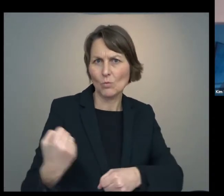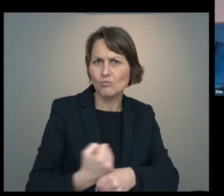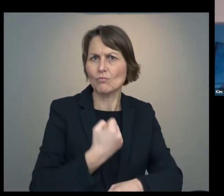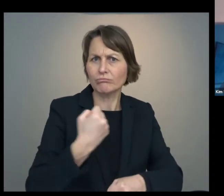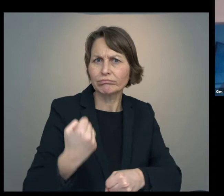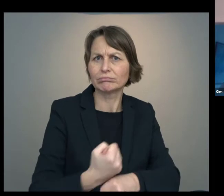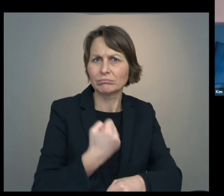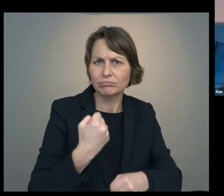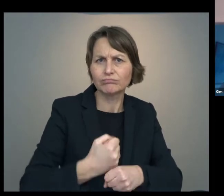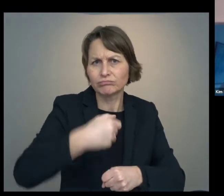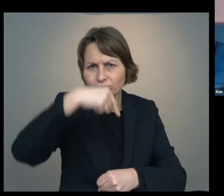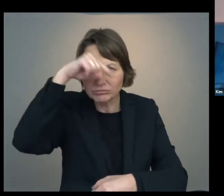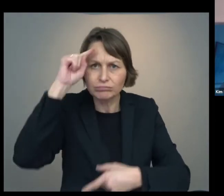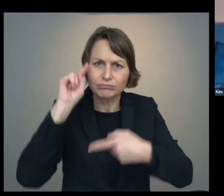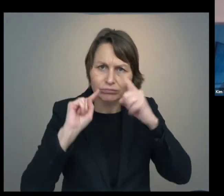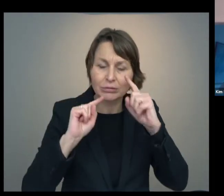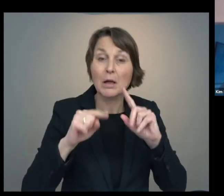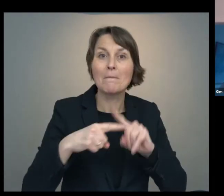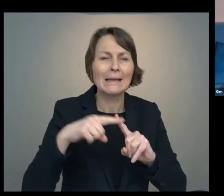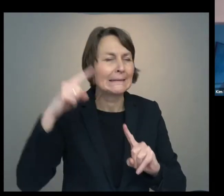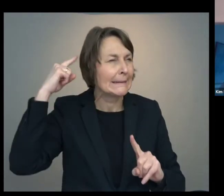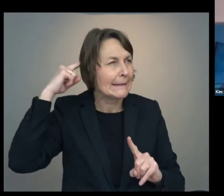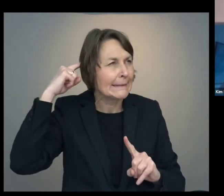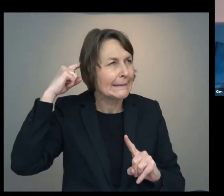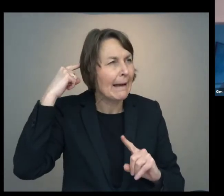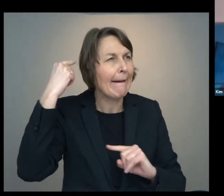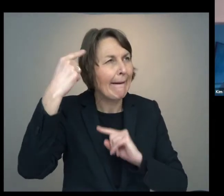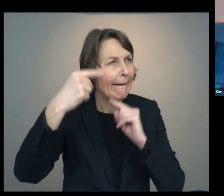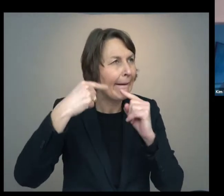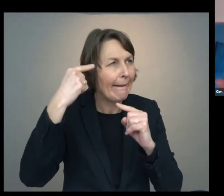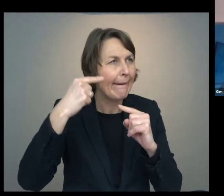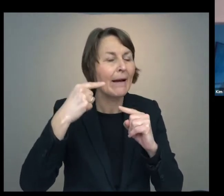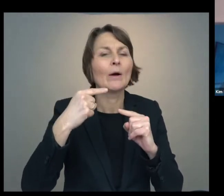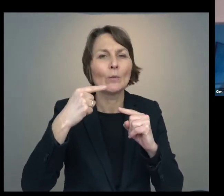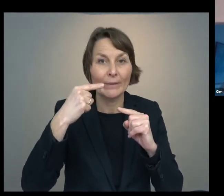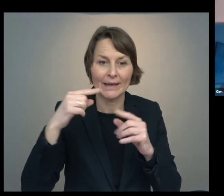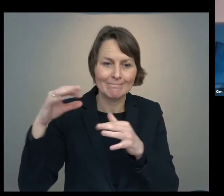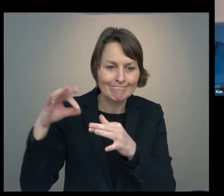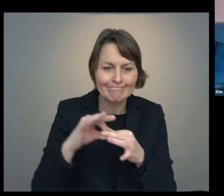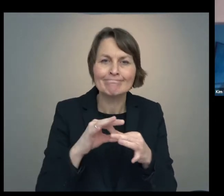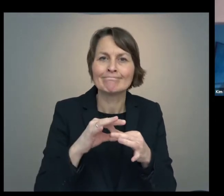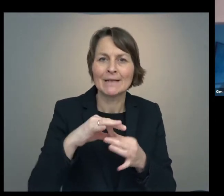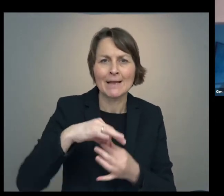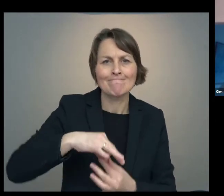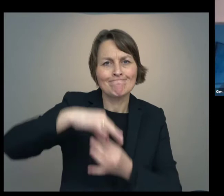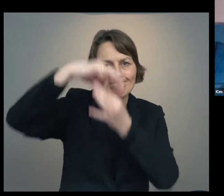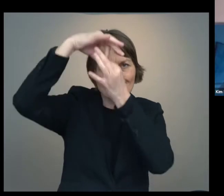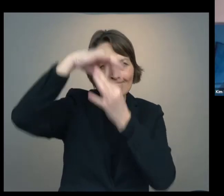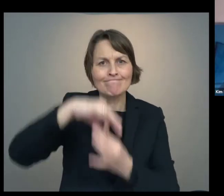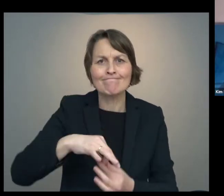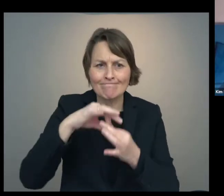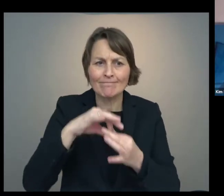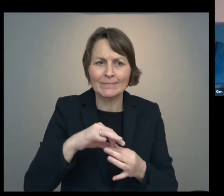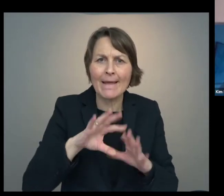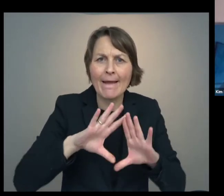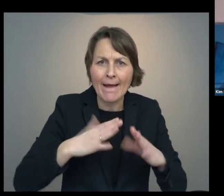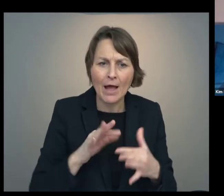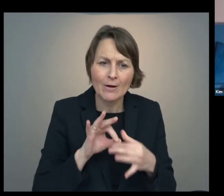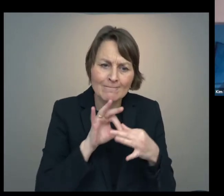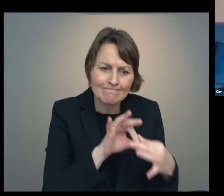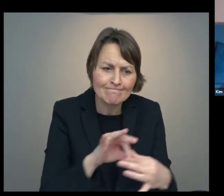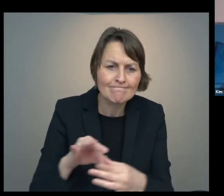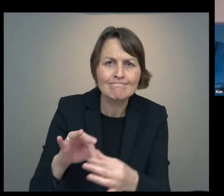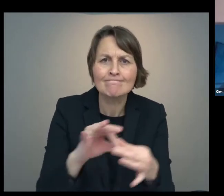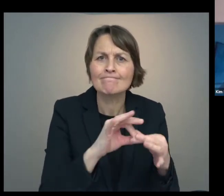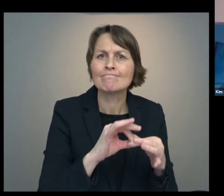brain, not to forget, behind the things that we want to do around community. And it's important